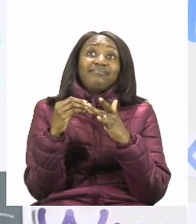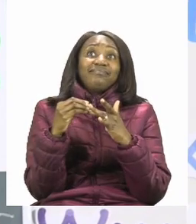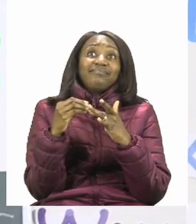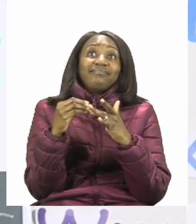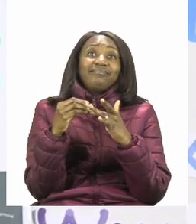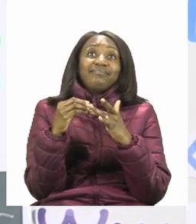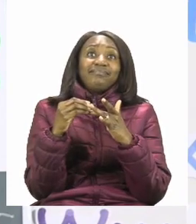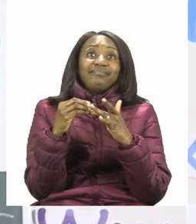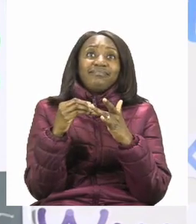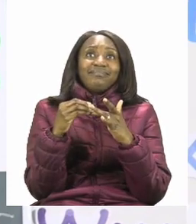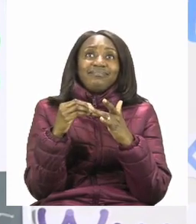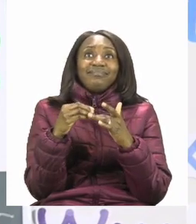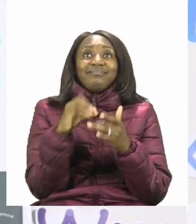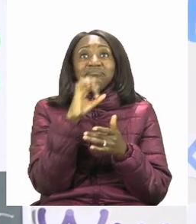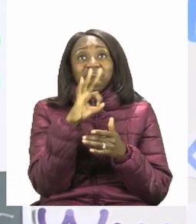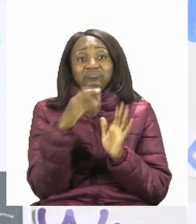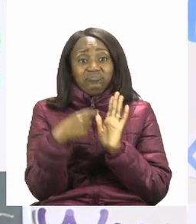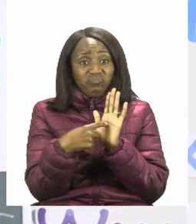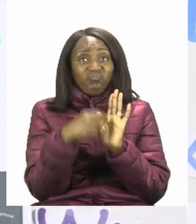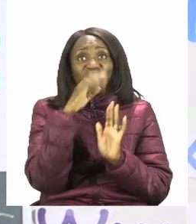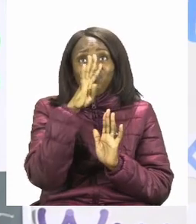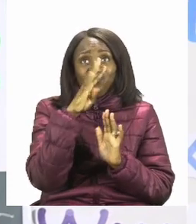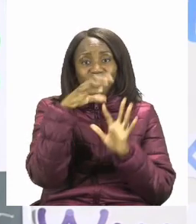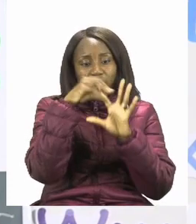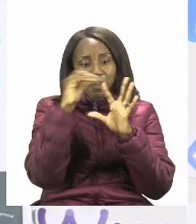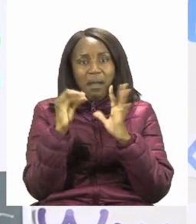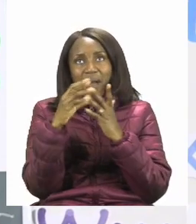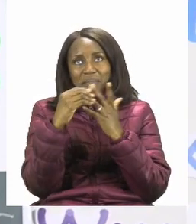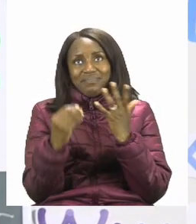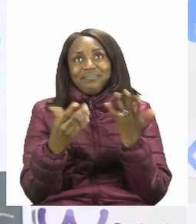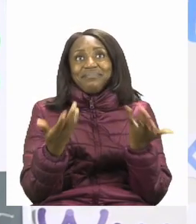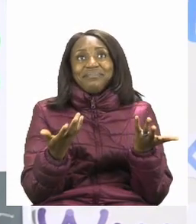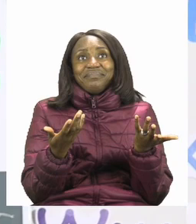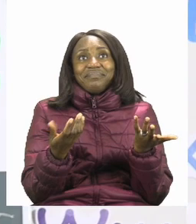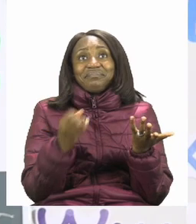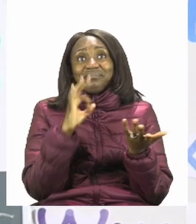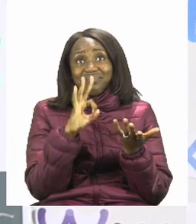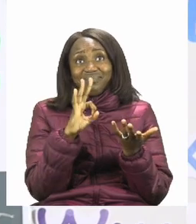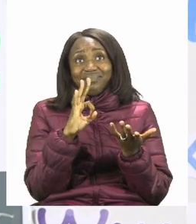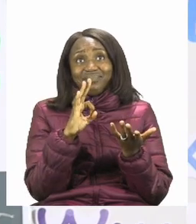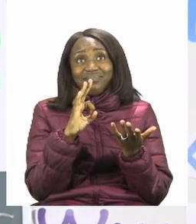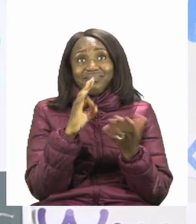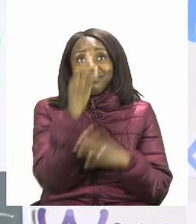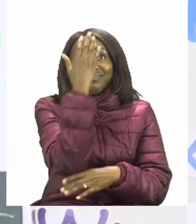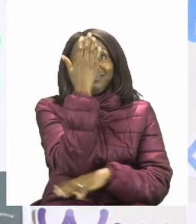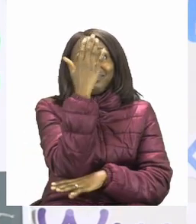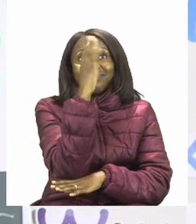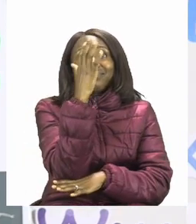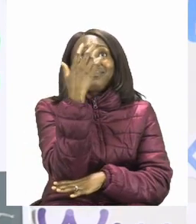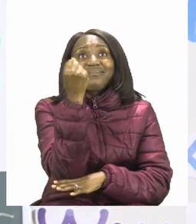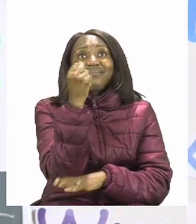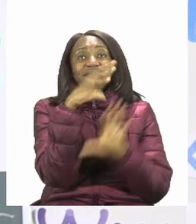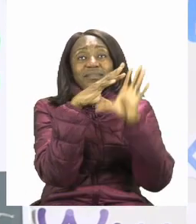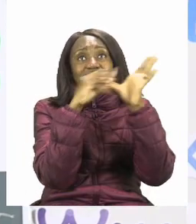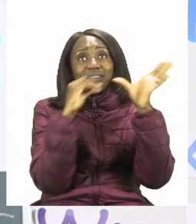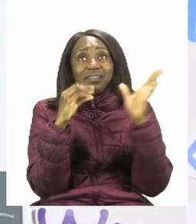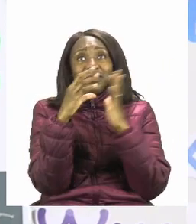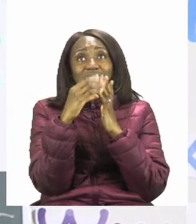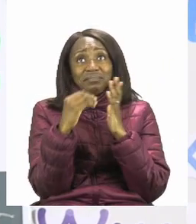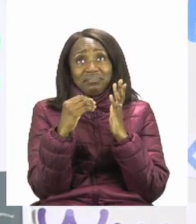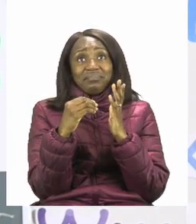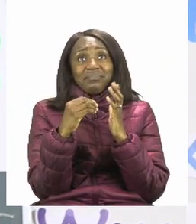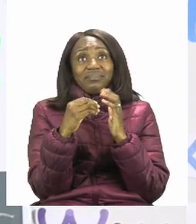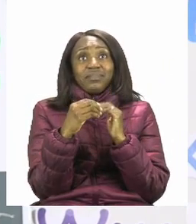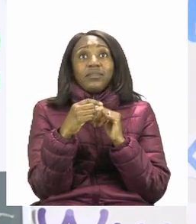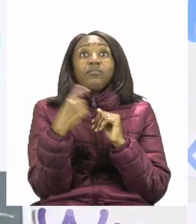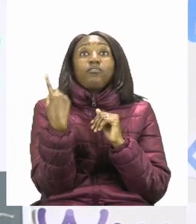a 4-leaf clover. If you find a 3-leaf clover, it doesn't give you anything. They believe that it's